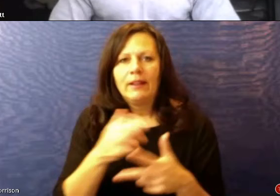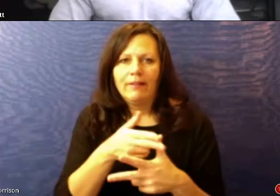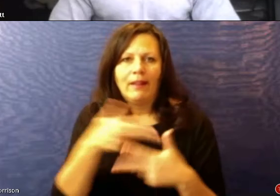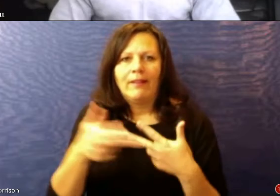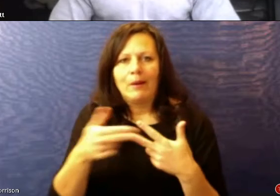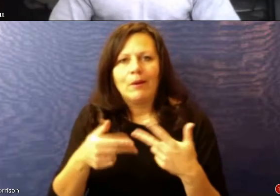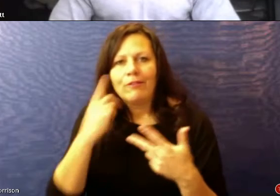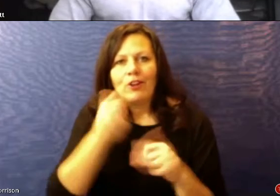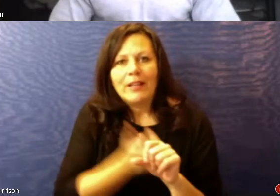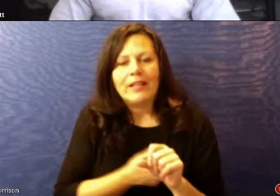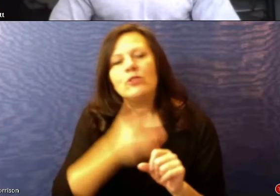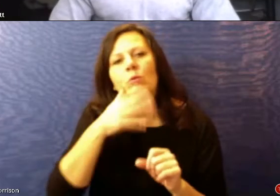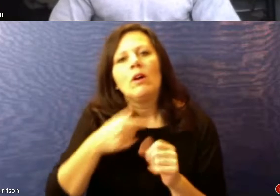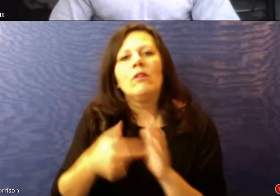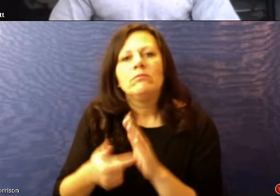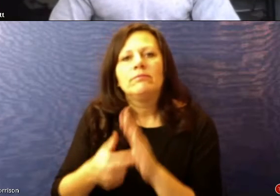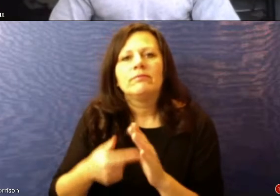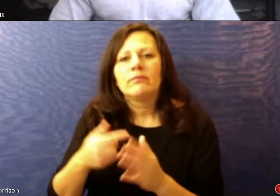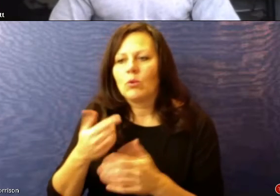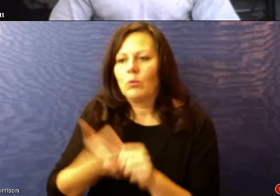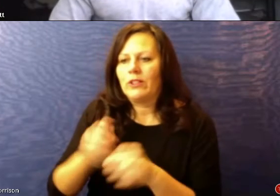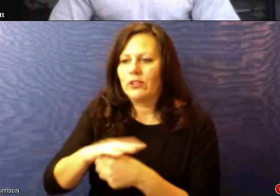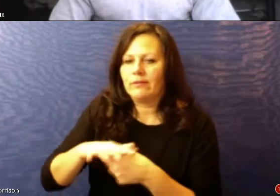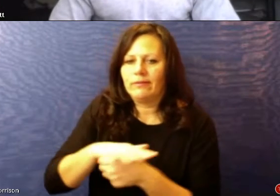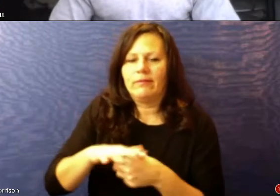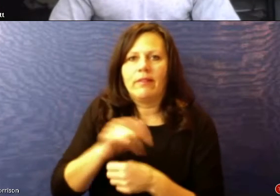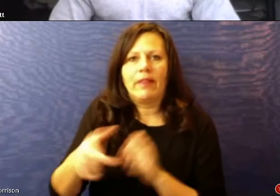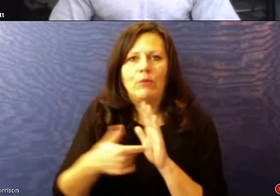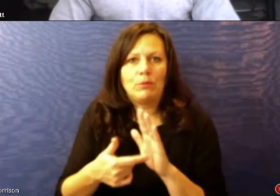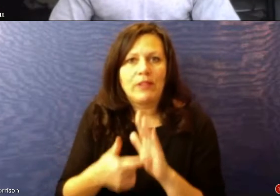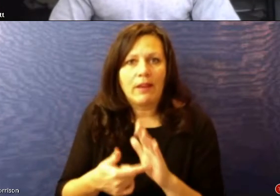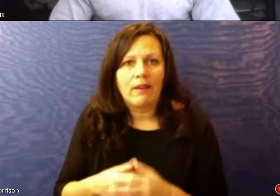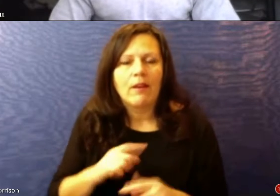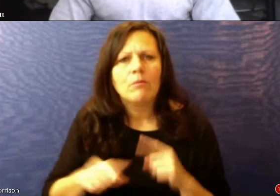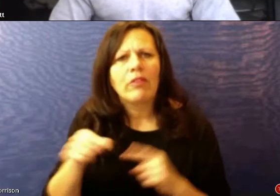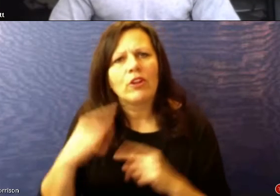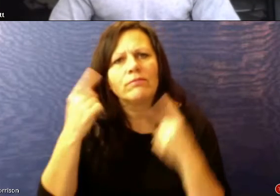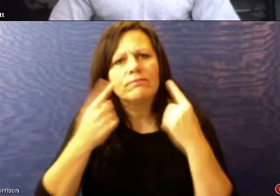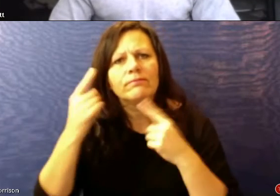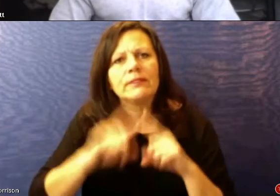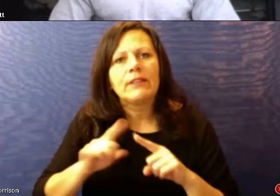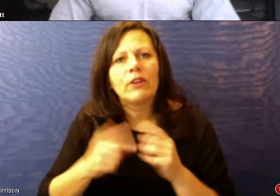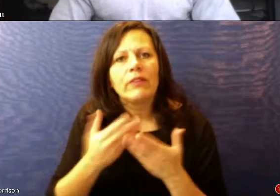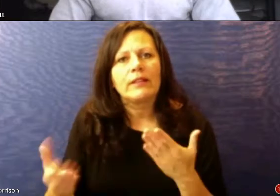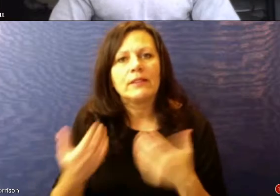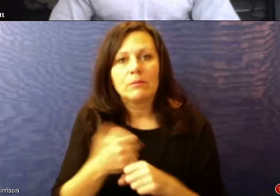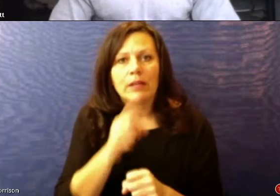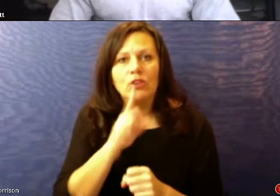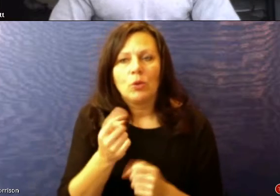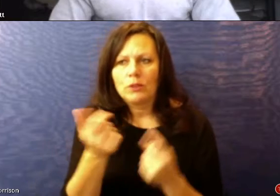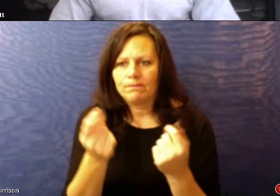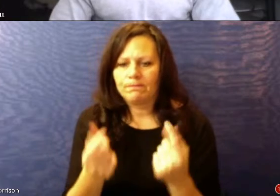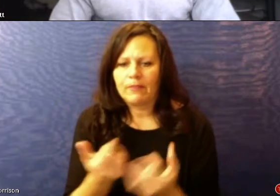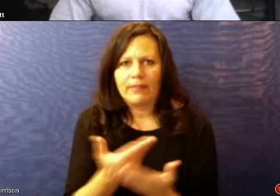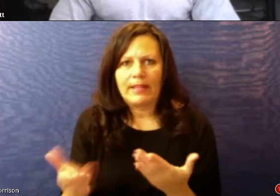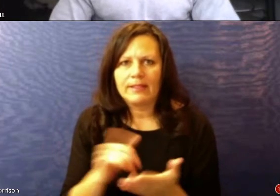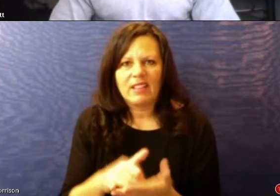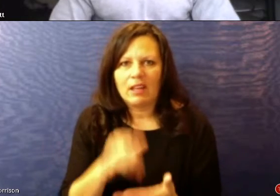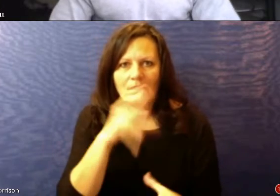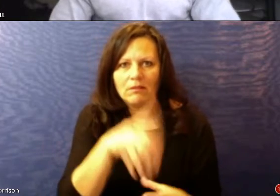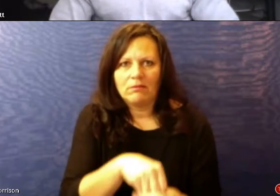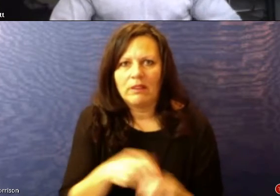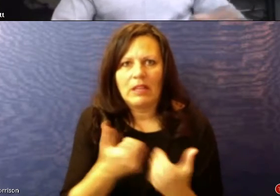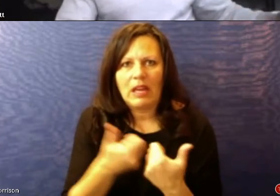constituents that they represent, but they're looking at specific things to make sure that we're rooting things out of the game that have no place in the game and creating